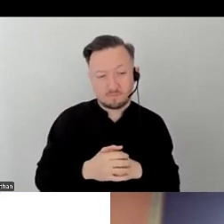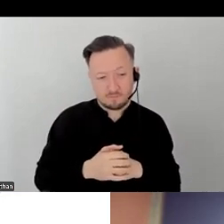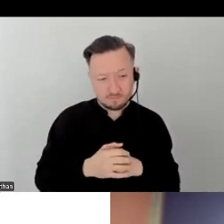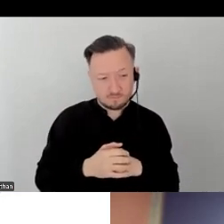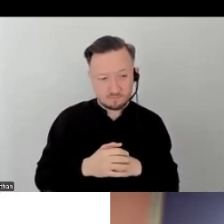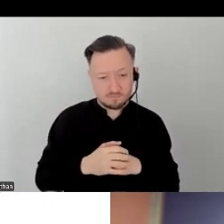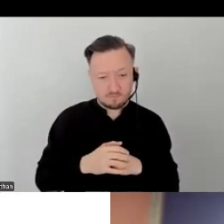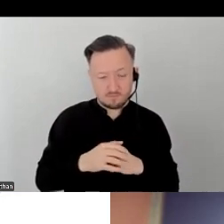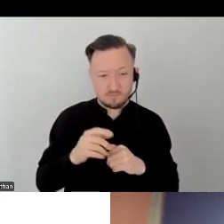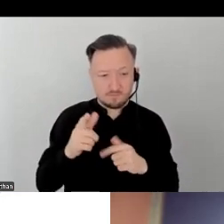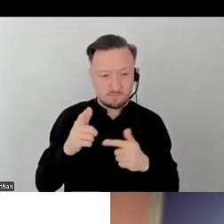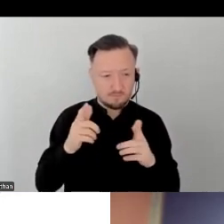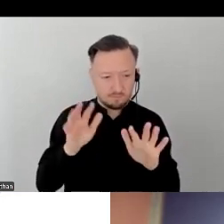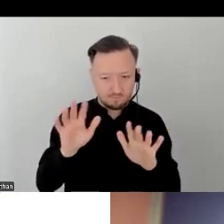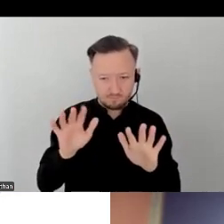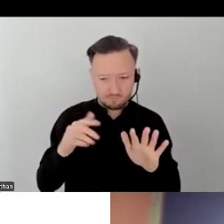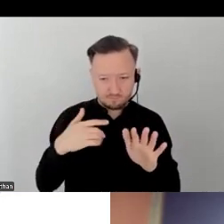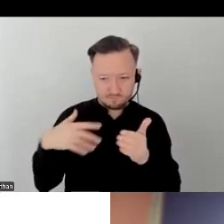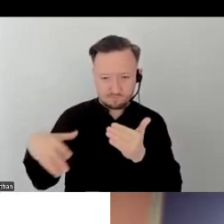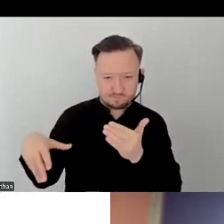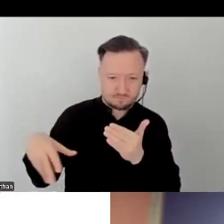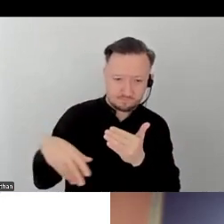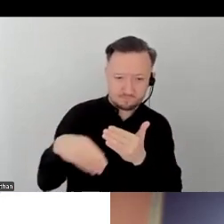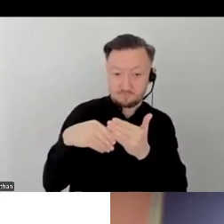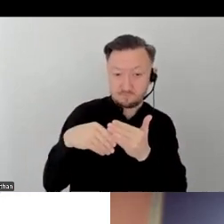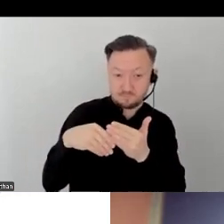me add Dr.